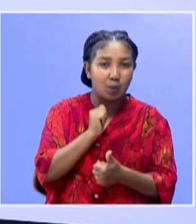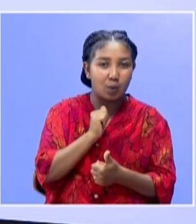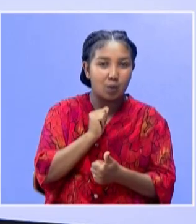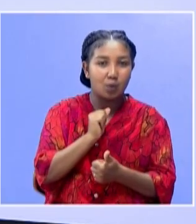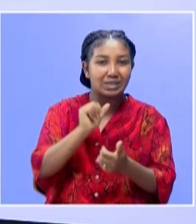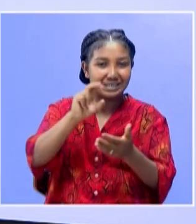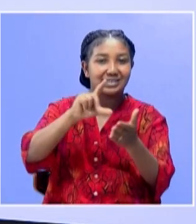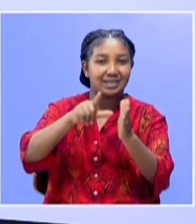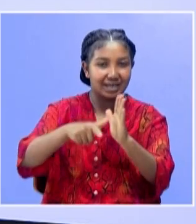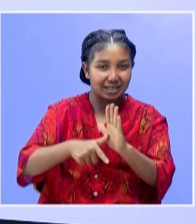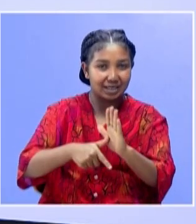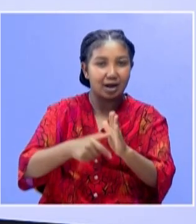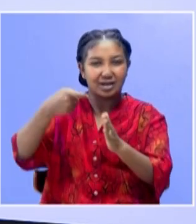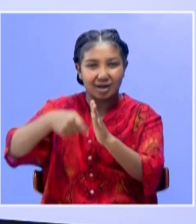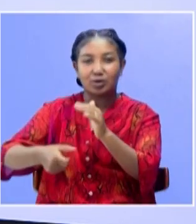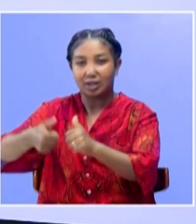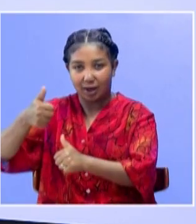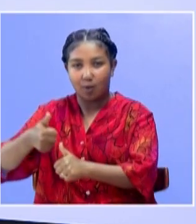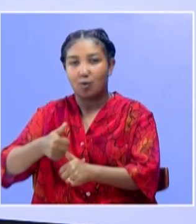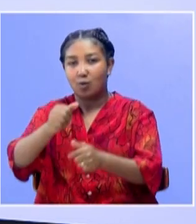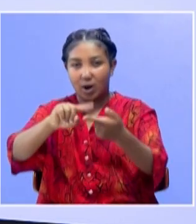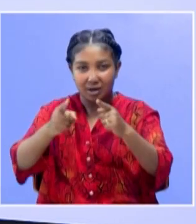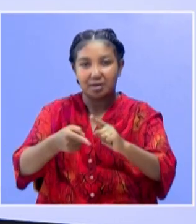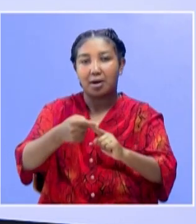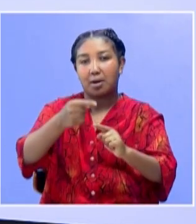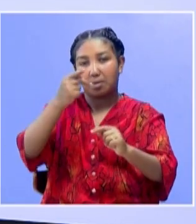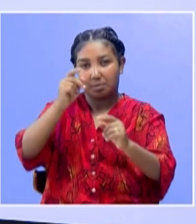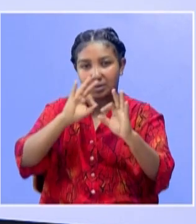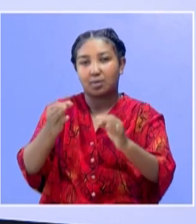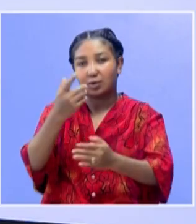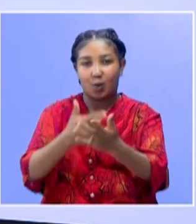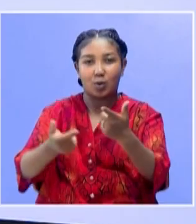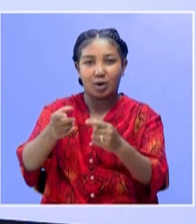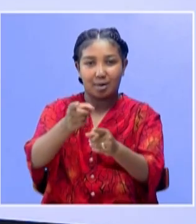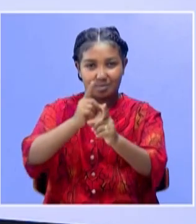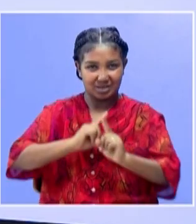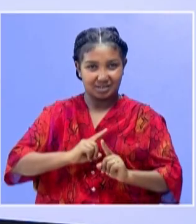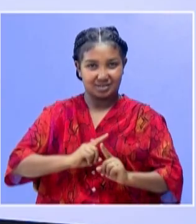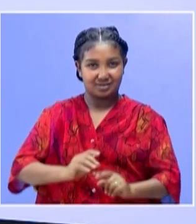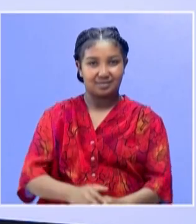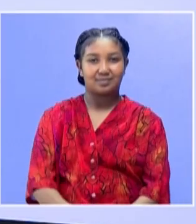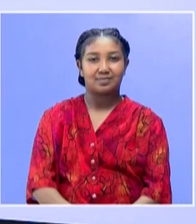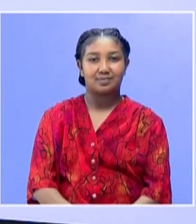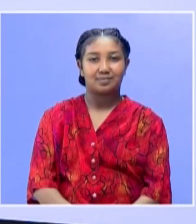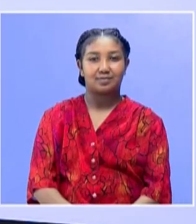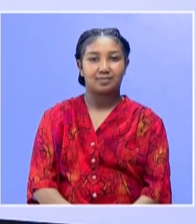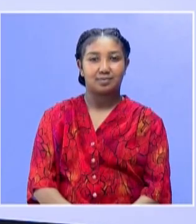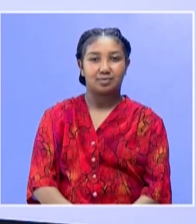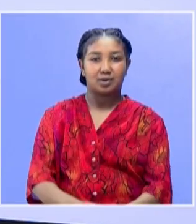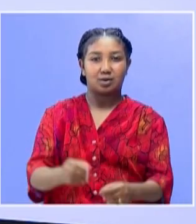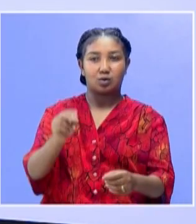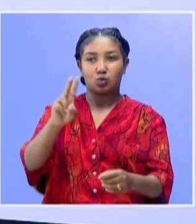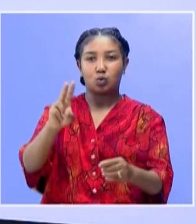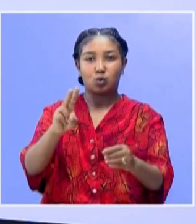me give you 30 seconds and discuss with your families, friends, or teachers around and come up with the answer. When you see these